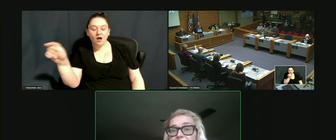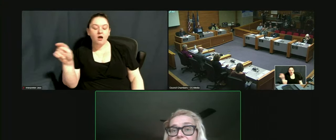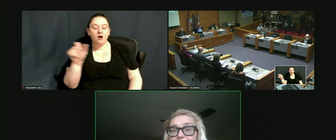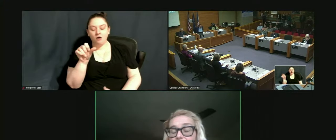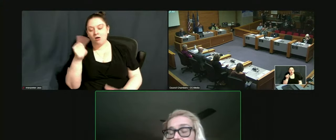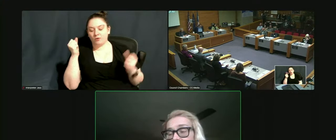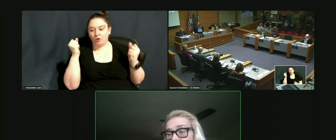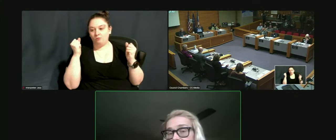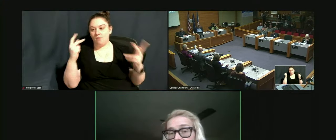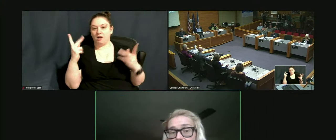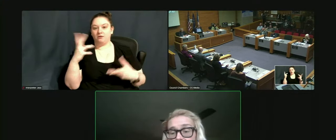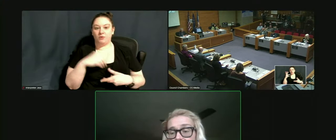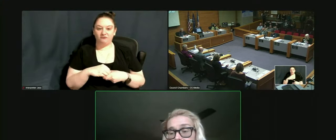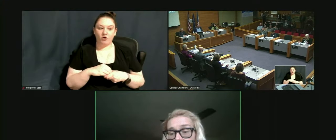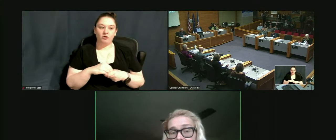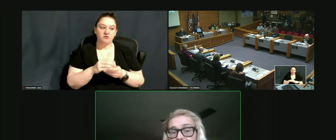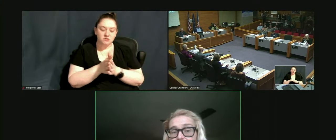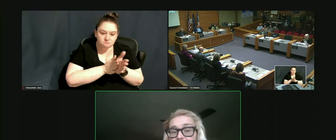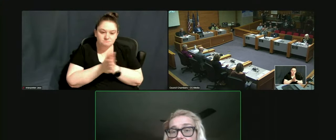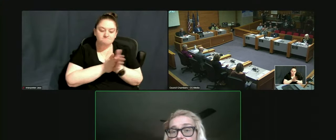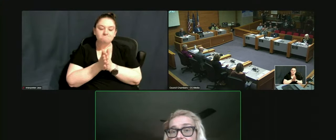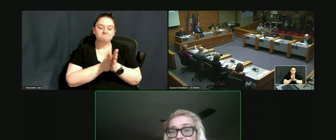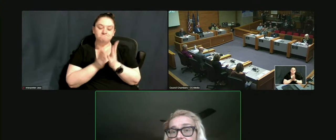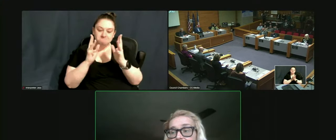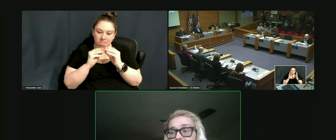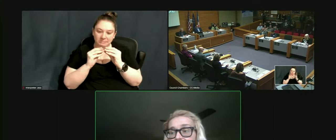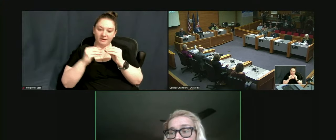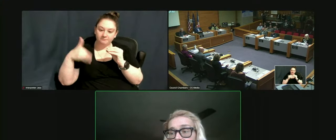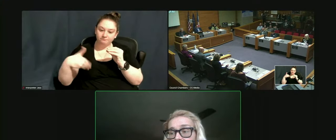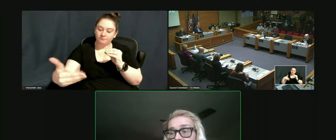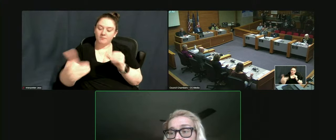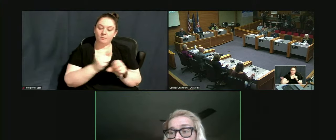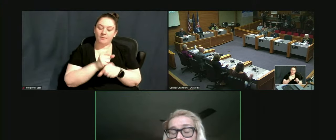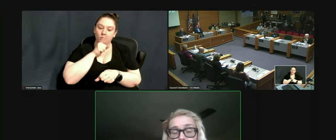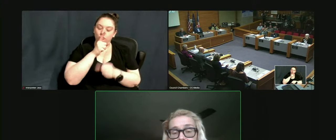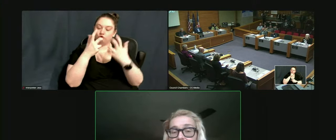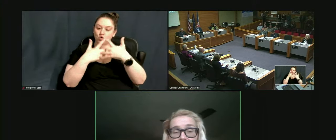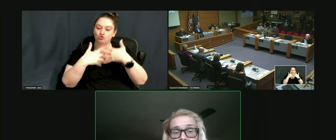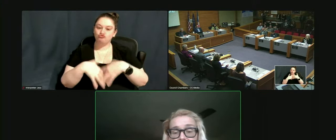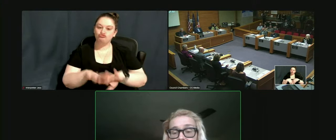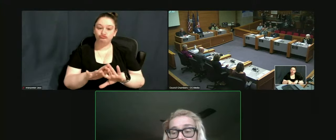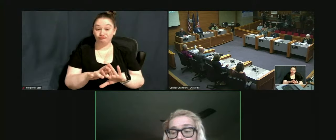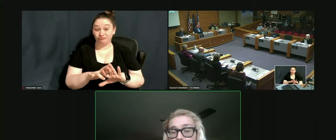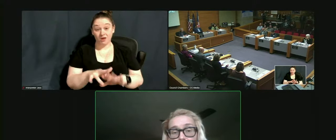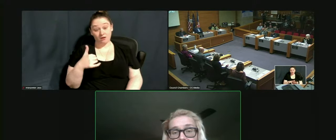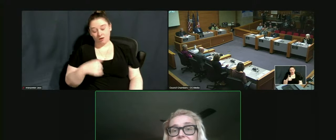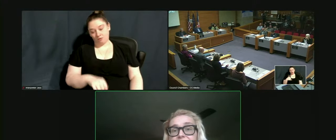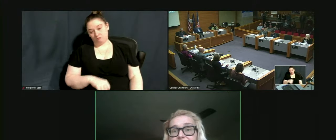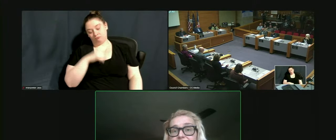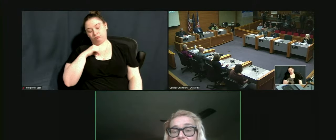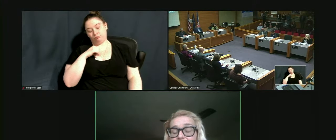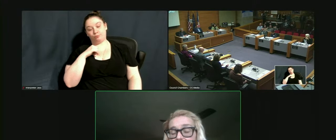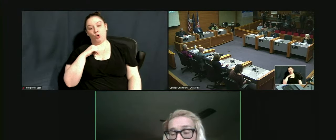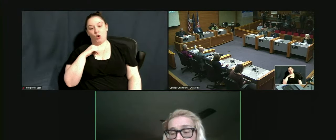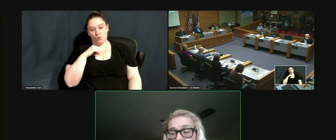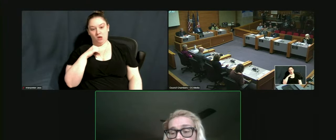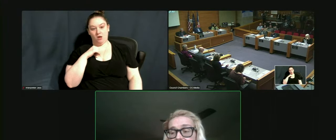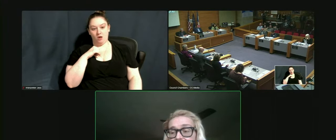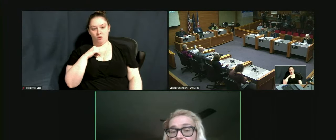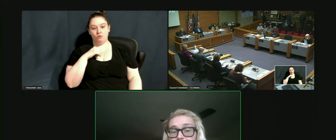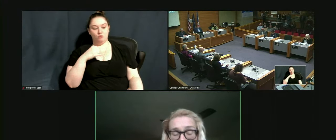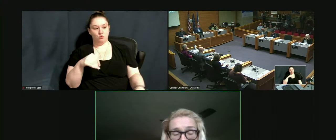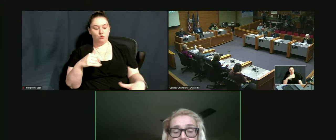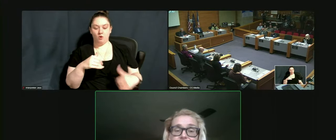have been meeting in earnest to make this a reality. And I'm just so proud of how quickly the staff